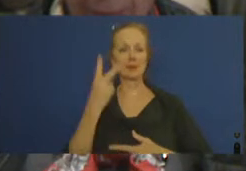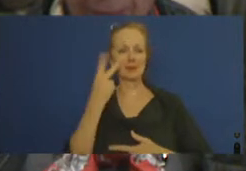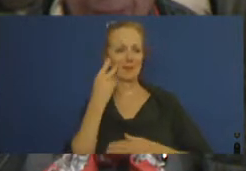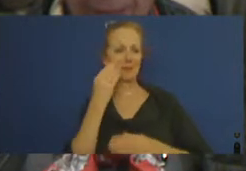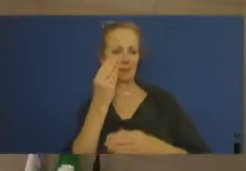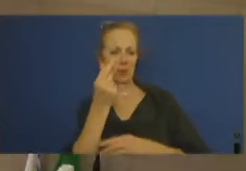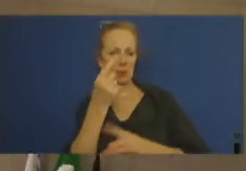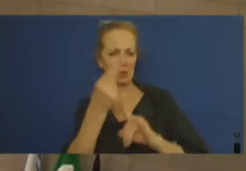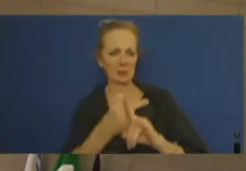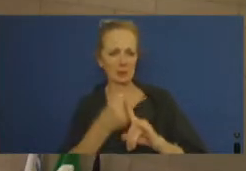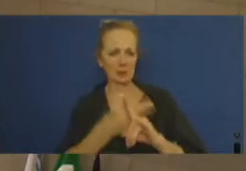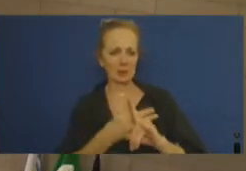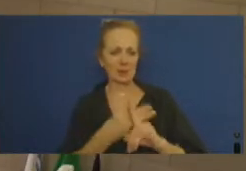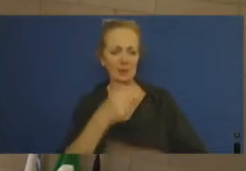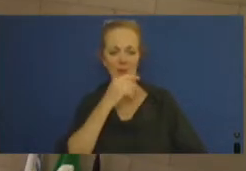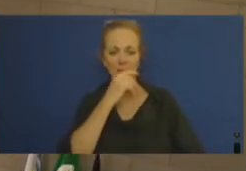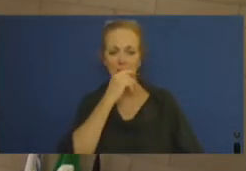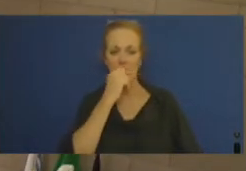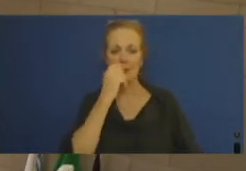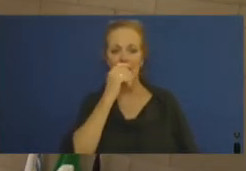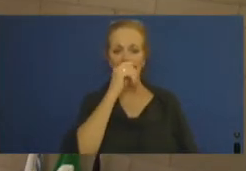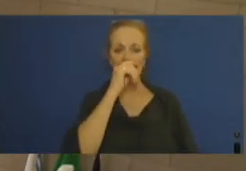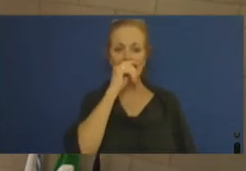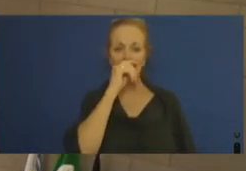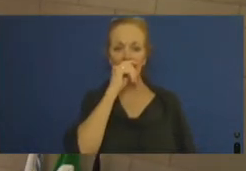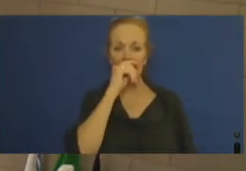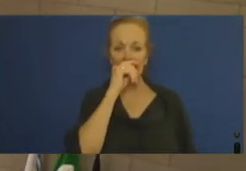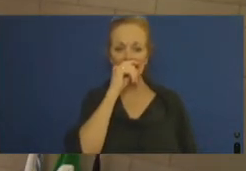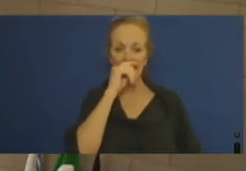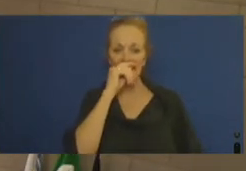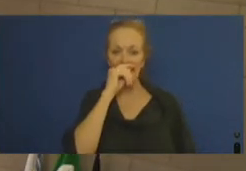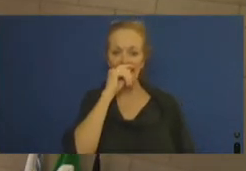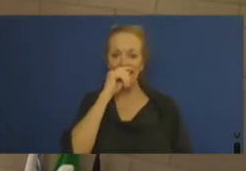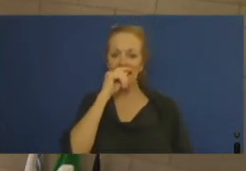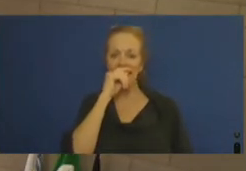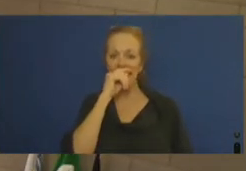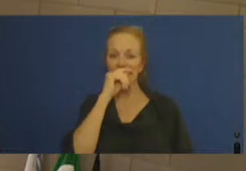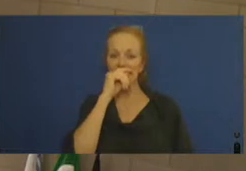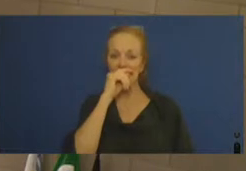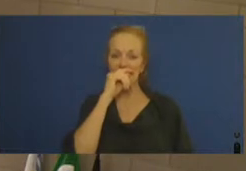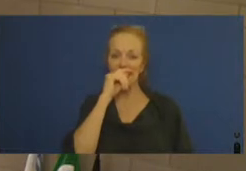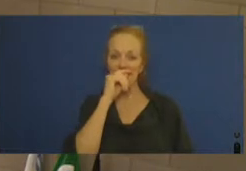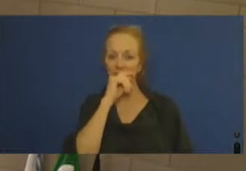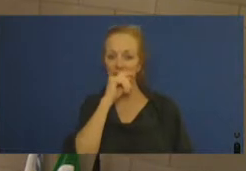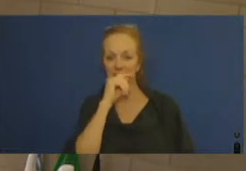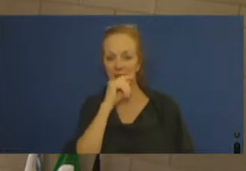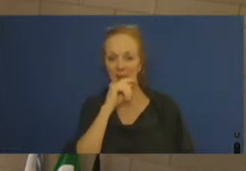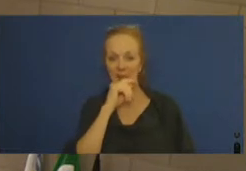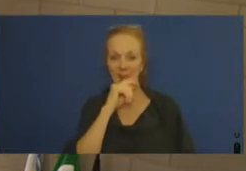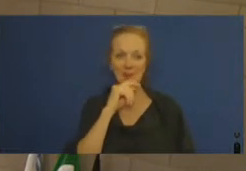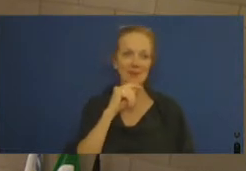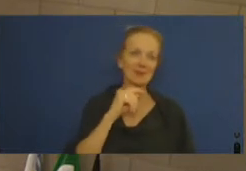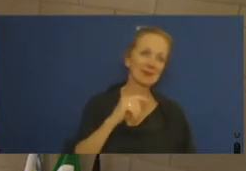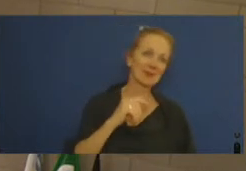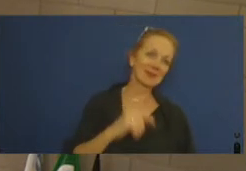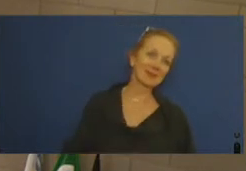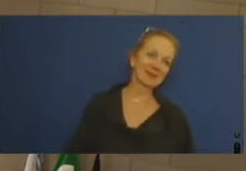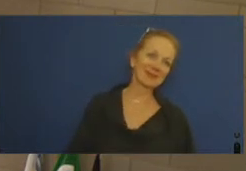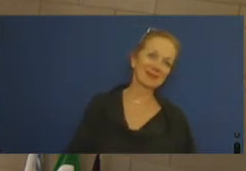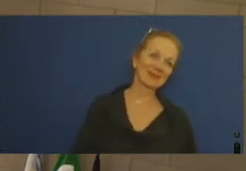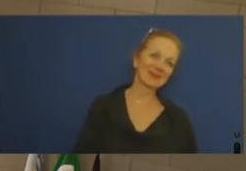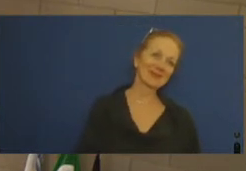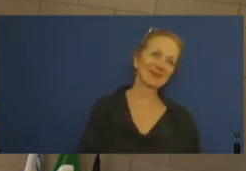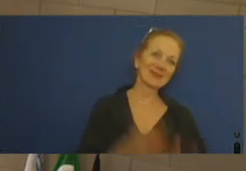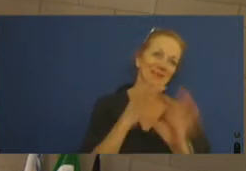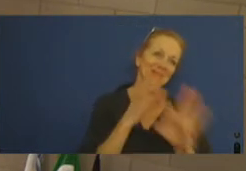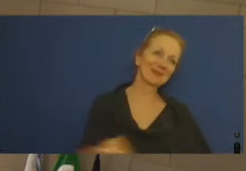you. Thank you. Let's see. Appreciate the work that you're doing very much. It's an important